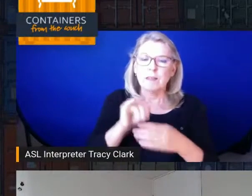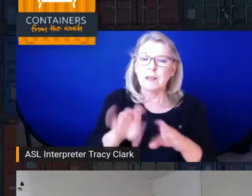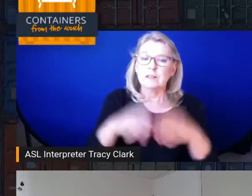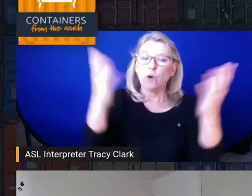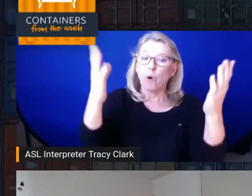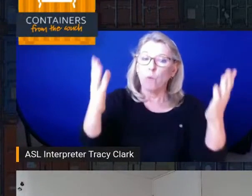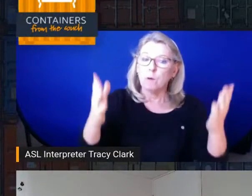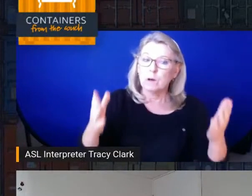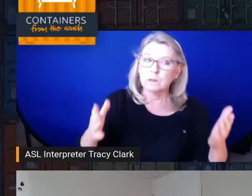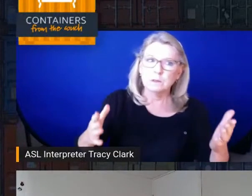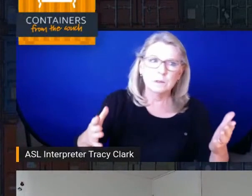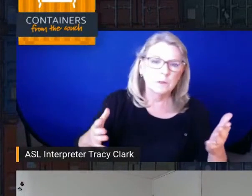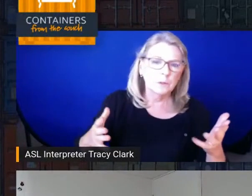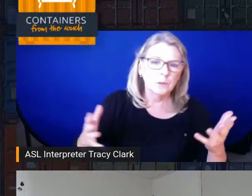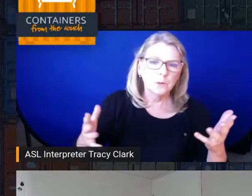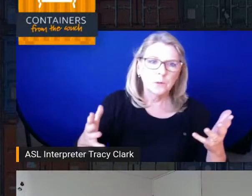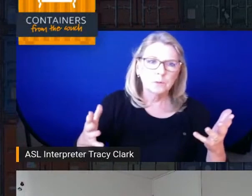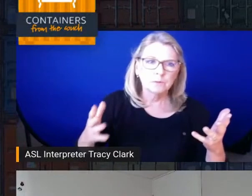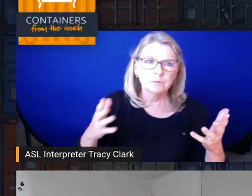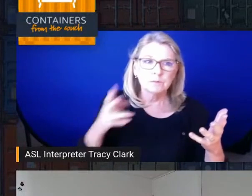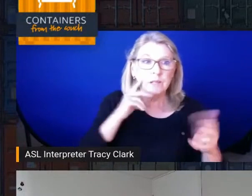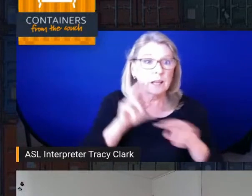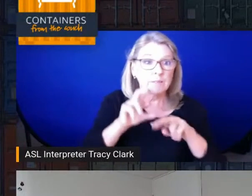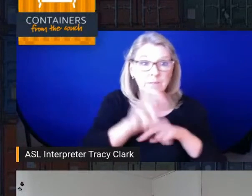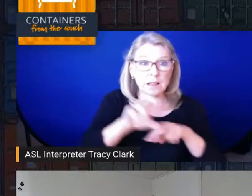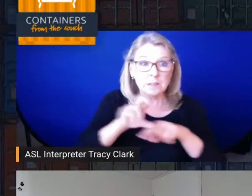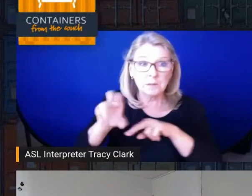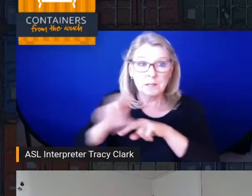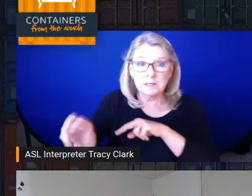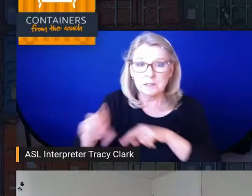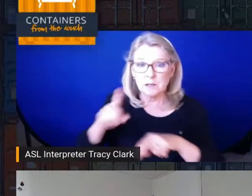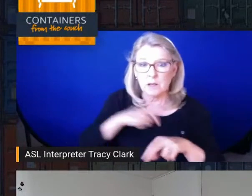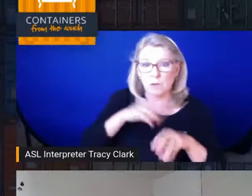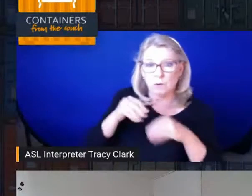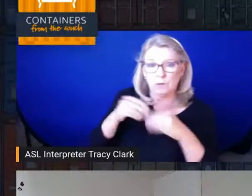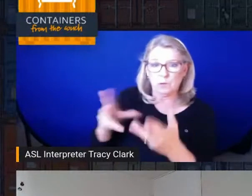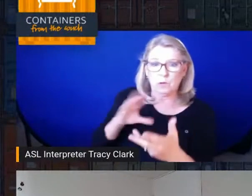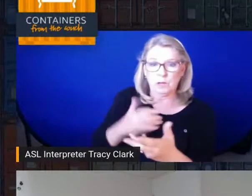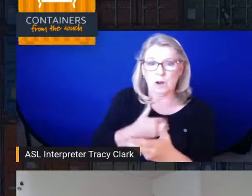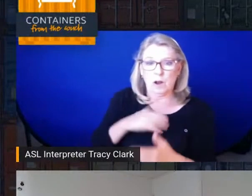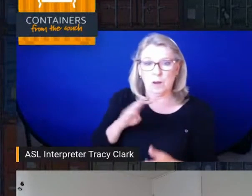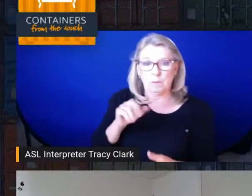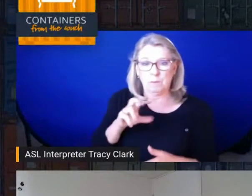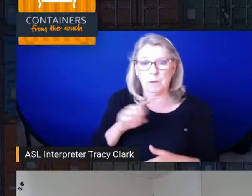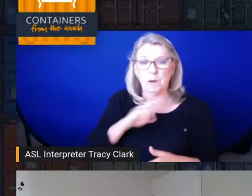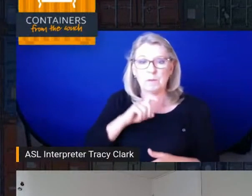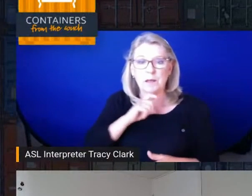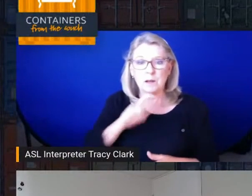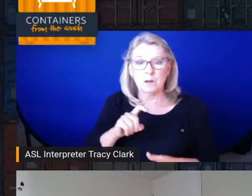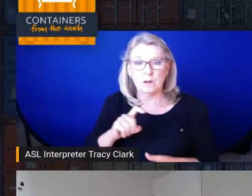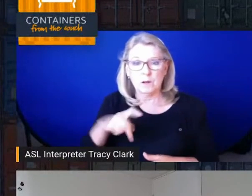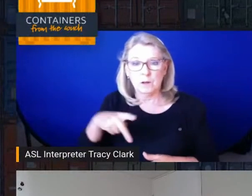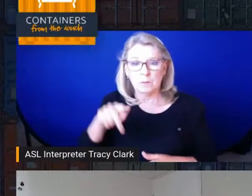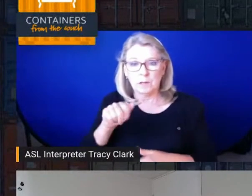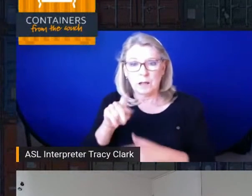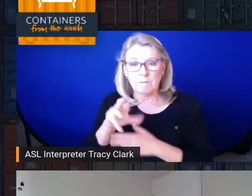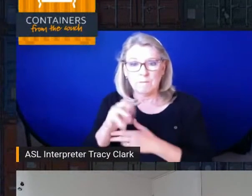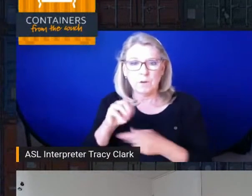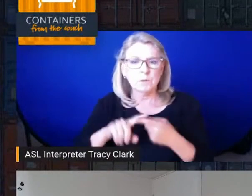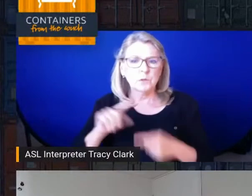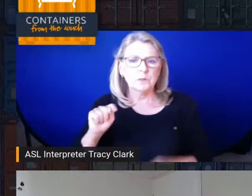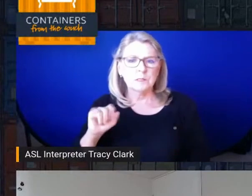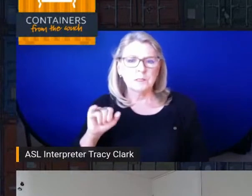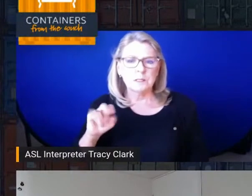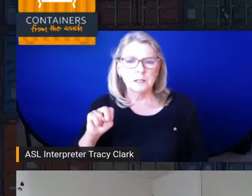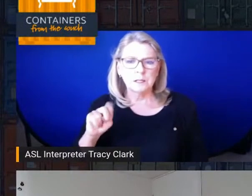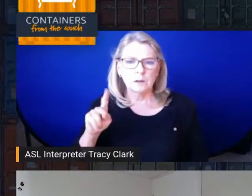our bare metal provisioning platform Tinkerbell into the CNCF, which is incubated there, helping infrastructure